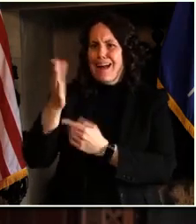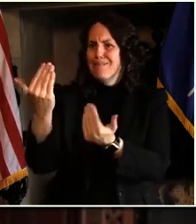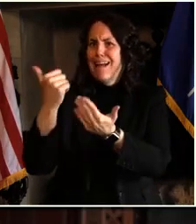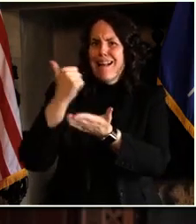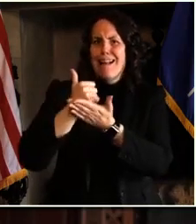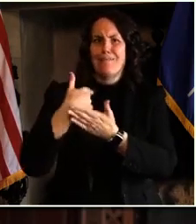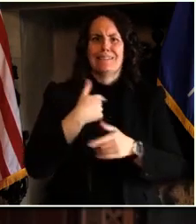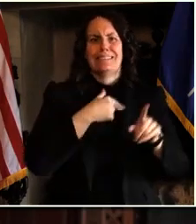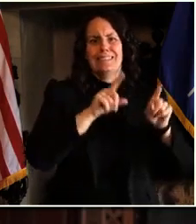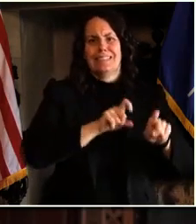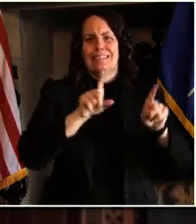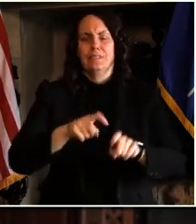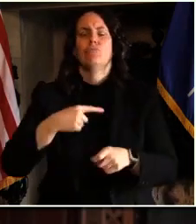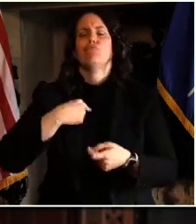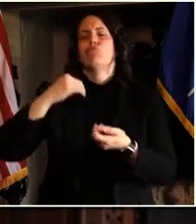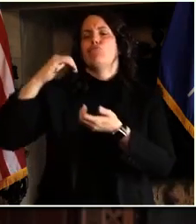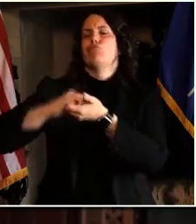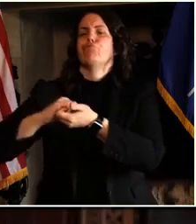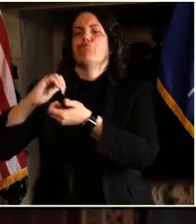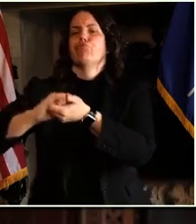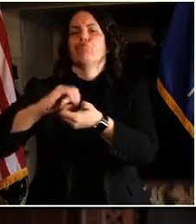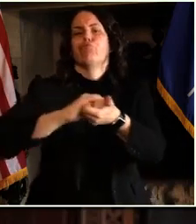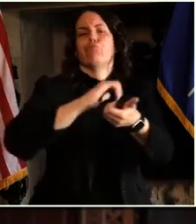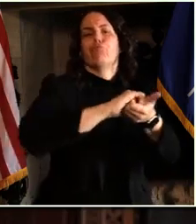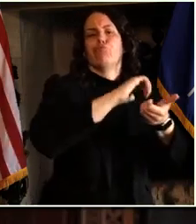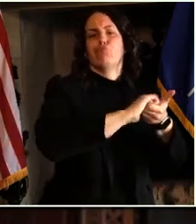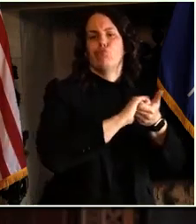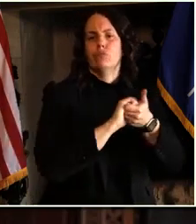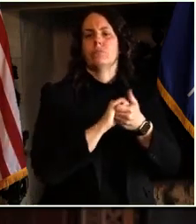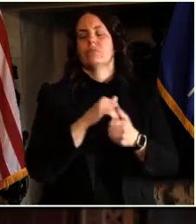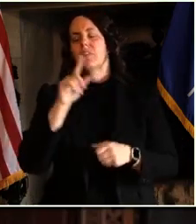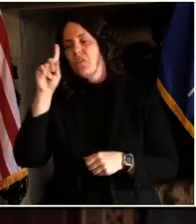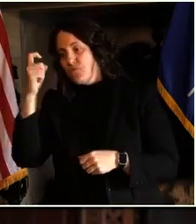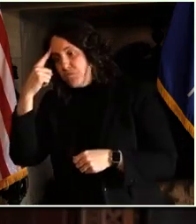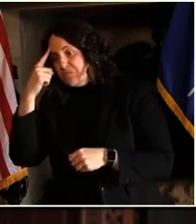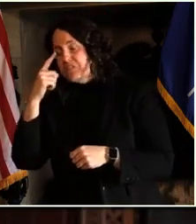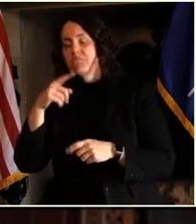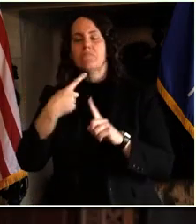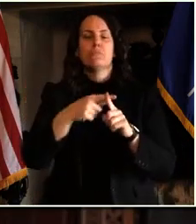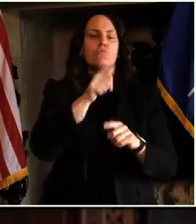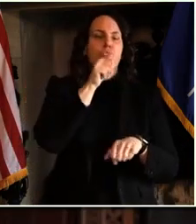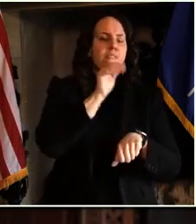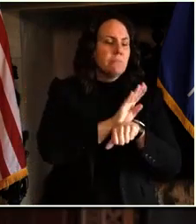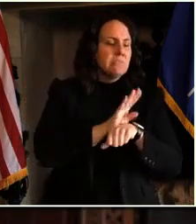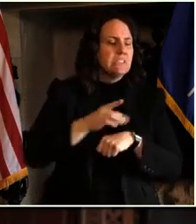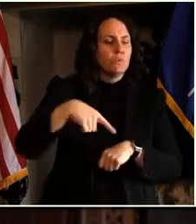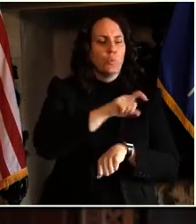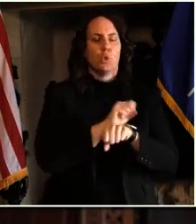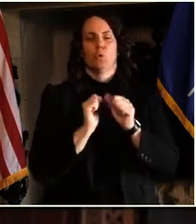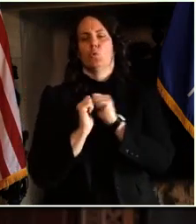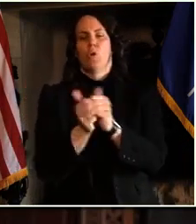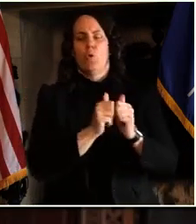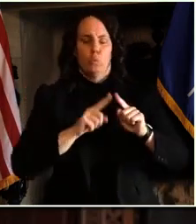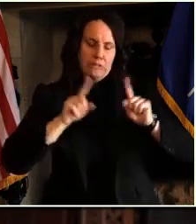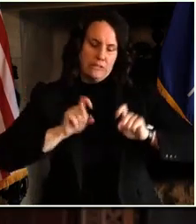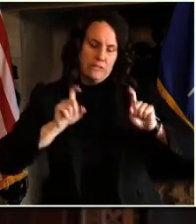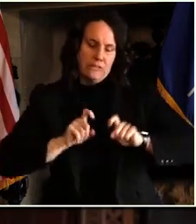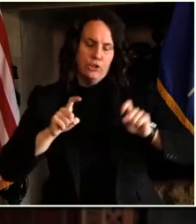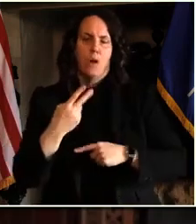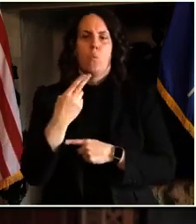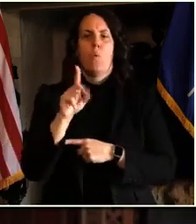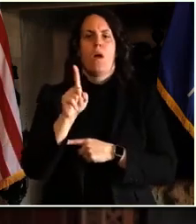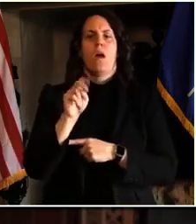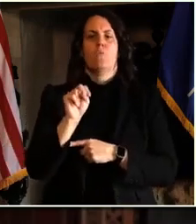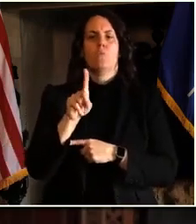between government and some of the best and brightest minds in business and technology. Lucky for us that we didn't have to look very far to find